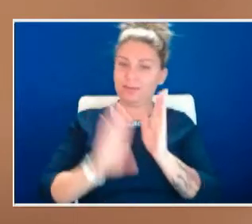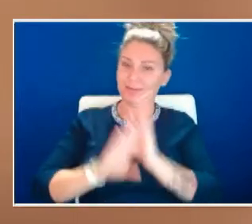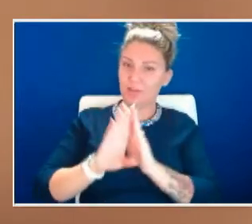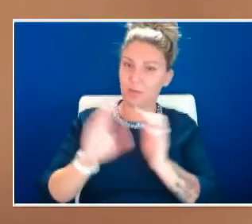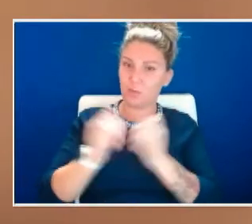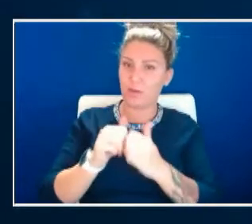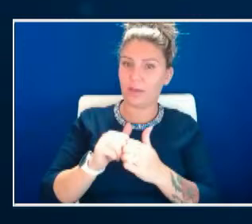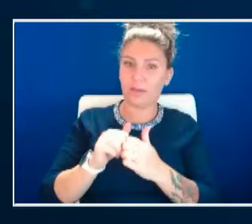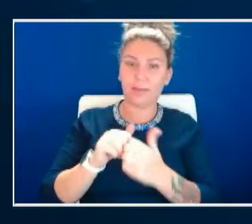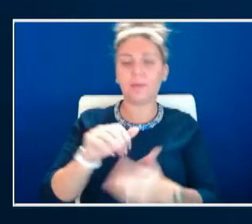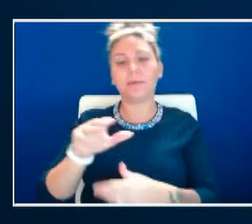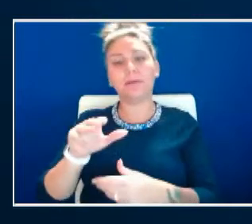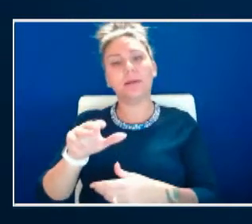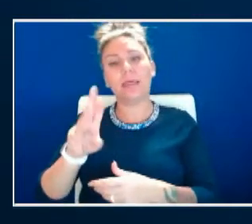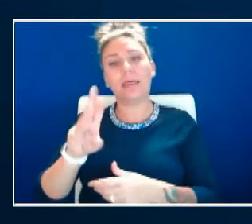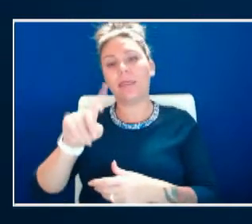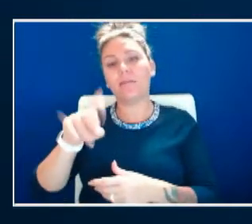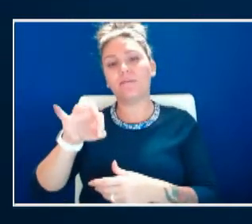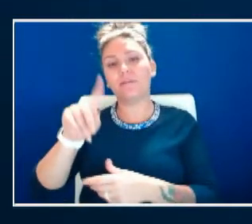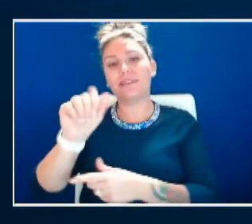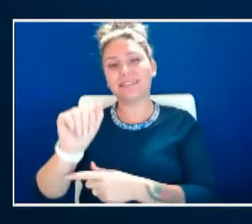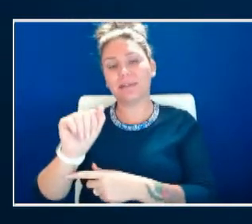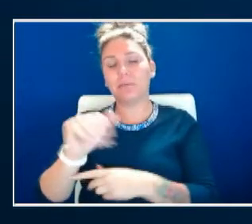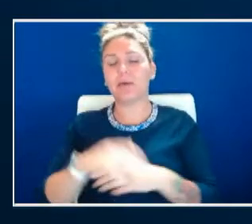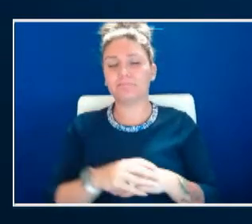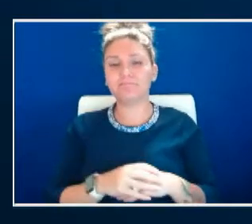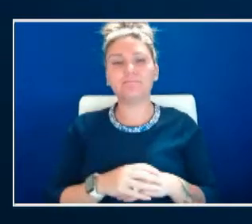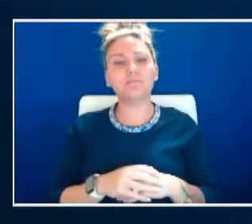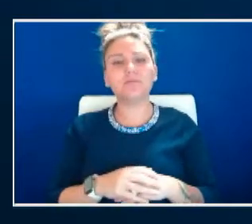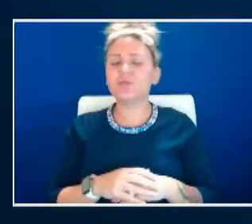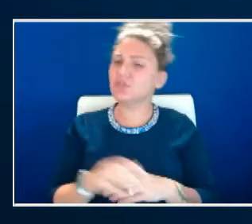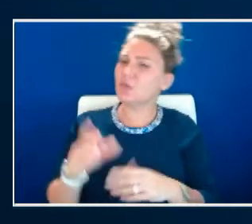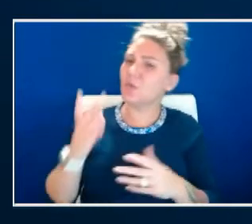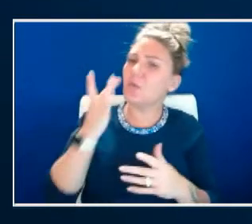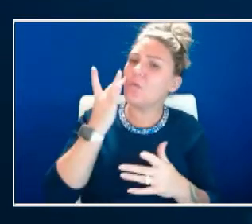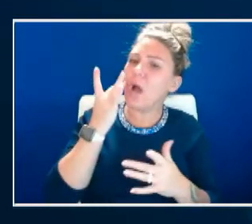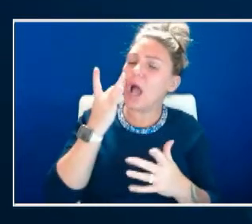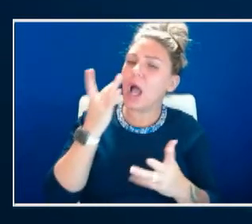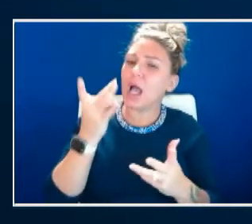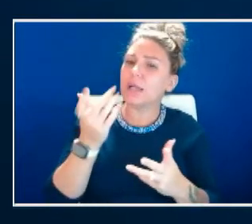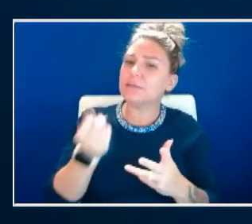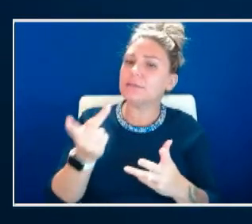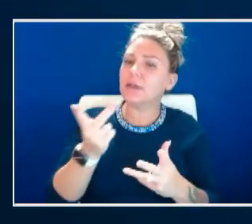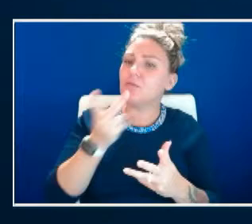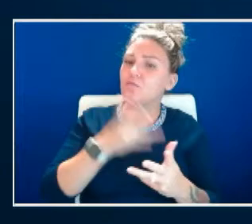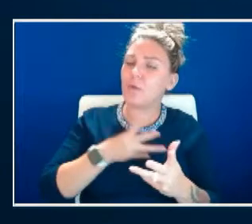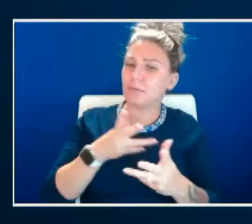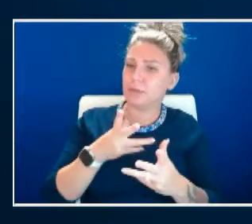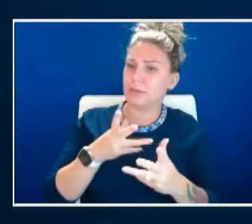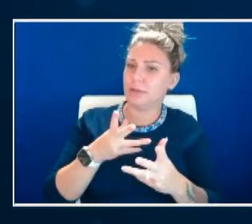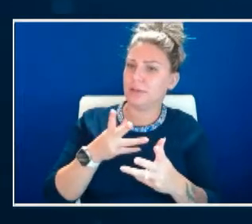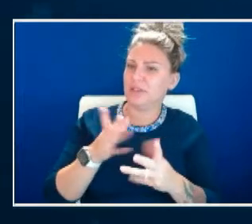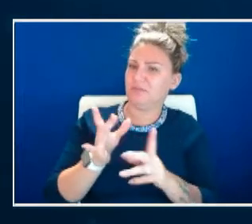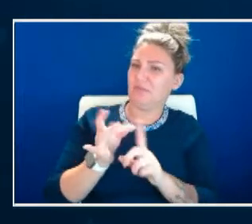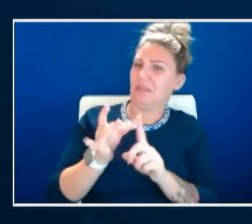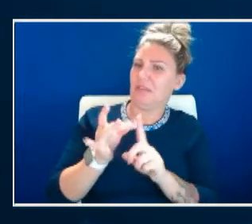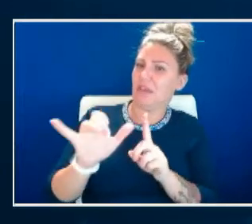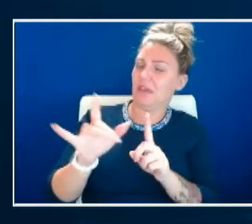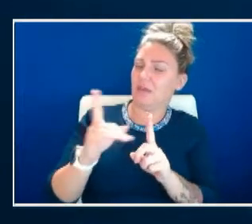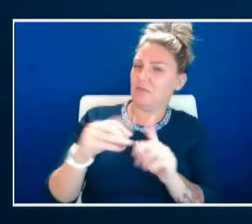see clinically in them. So Sabrina, why do some women get lymphedema? Are there some people who are more prone to it than